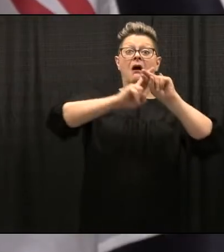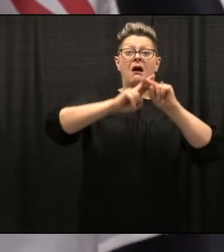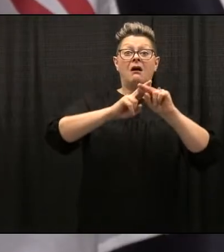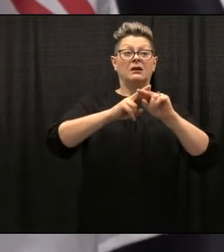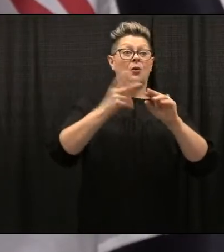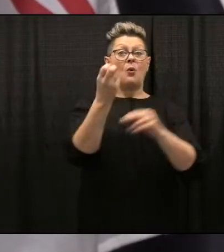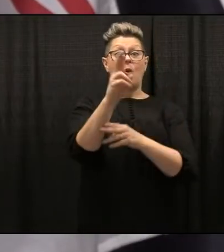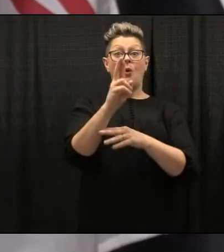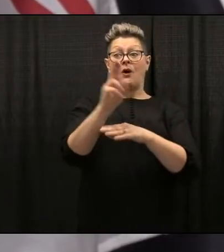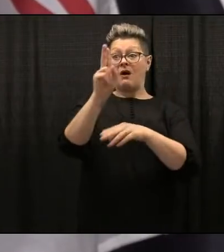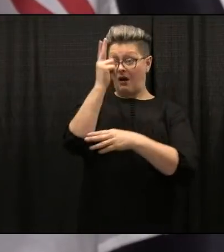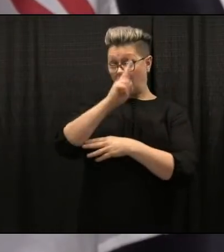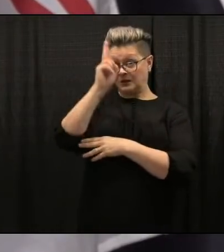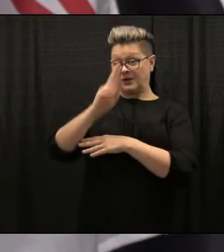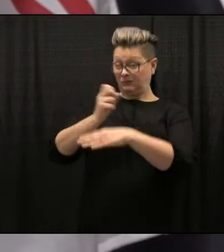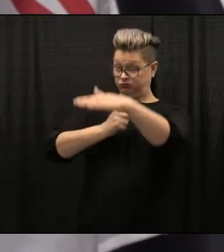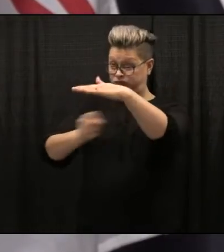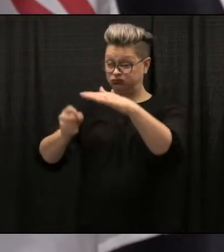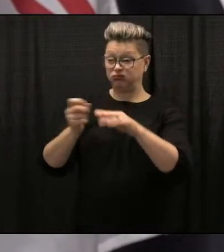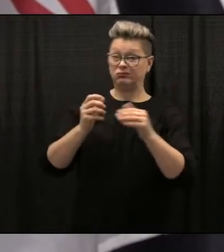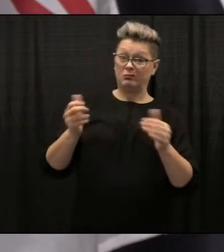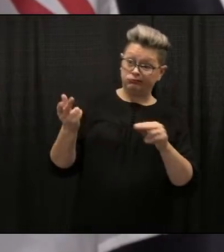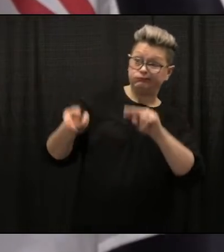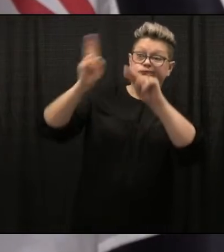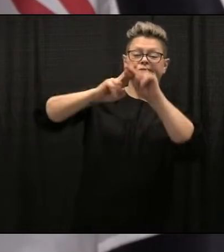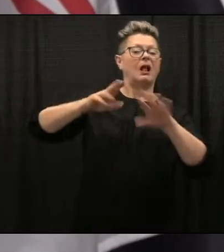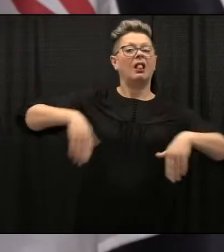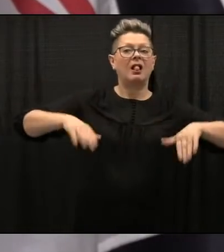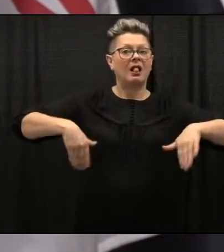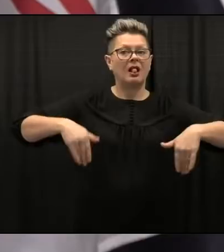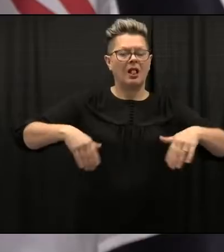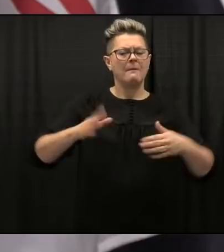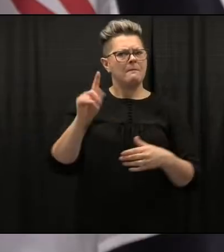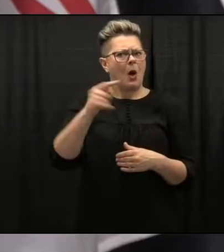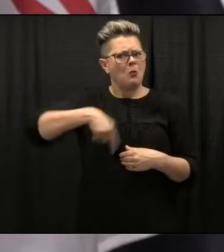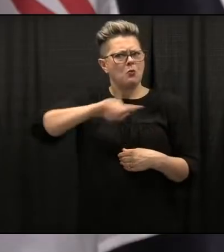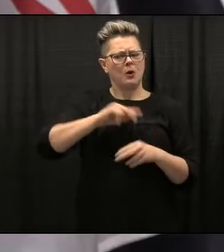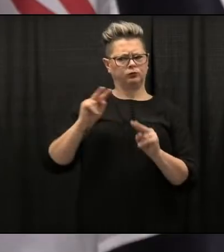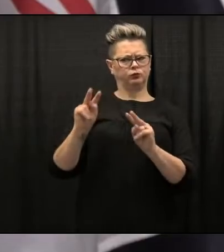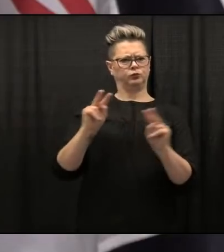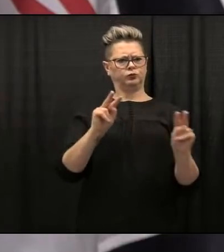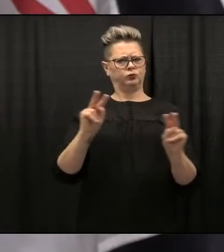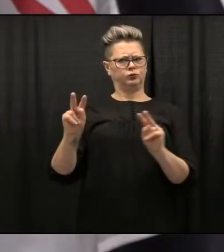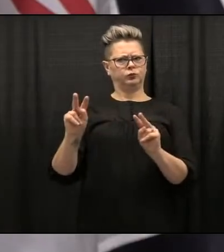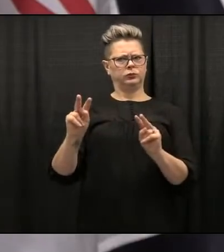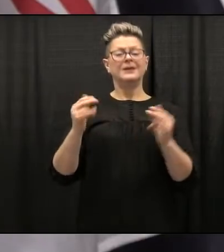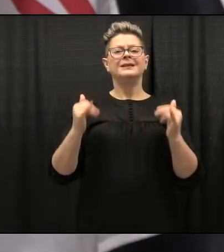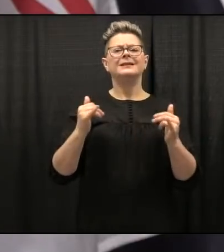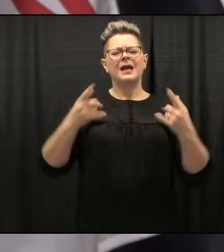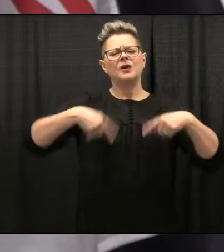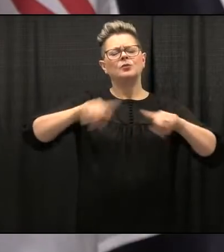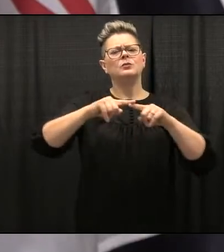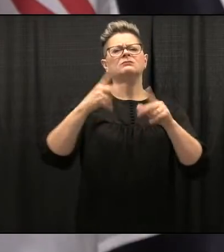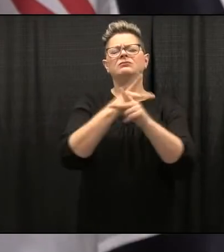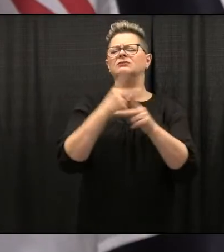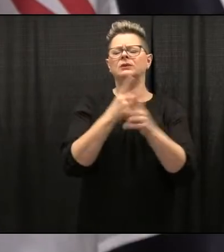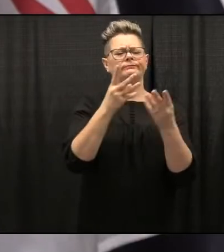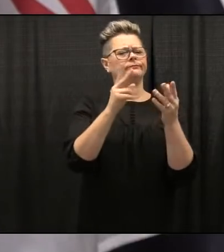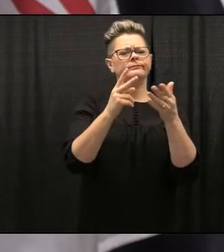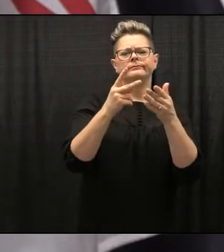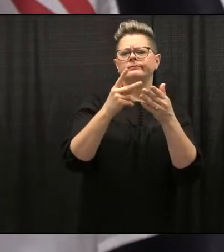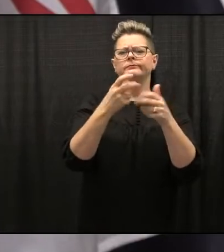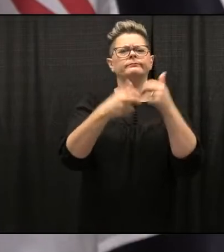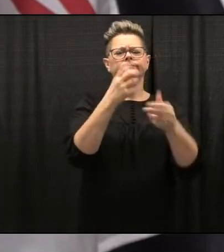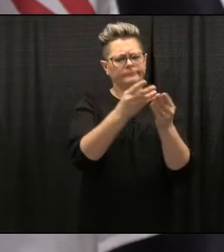hospitalizations. It is still early, and we continue to monitor this closely. We are working on a solution to allow those that had a positive